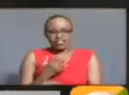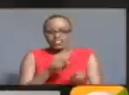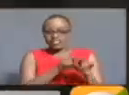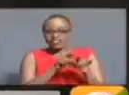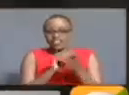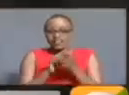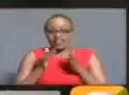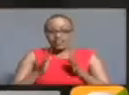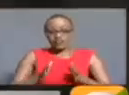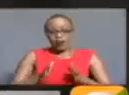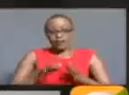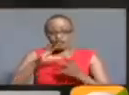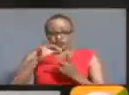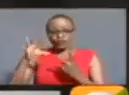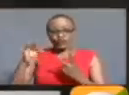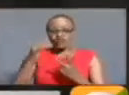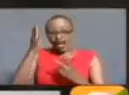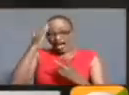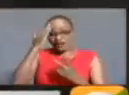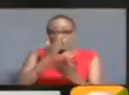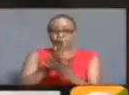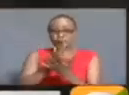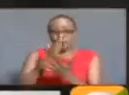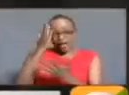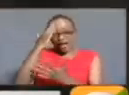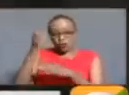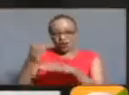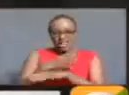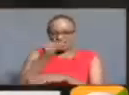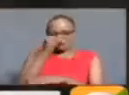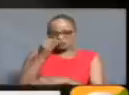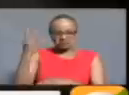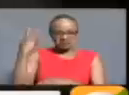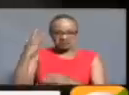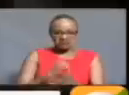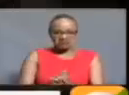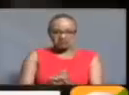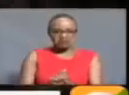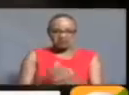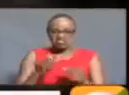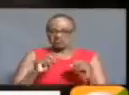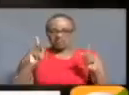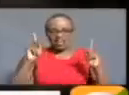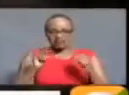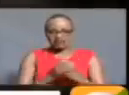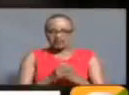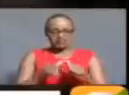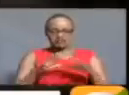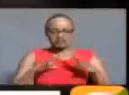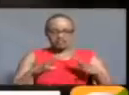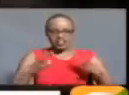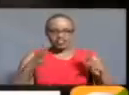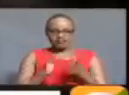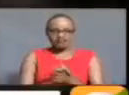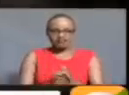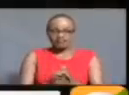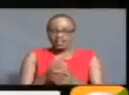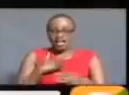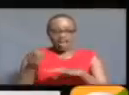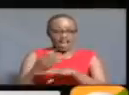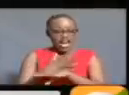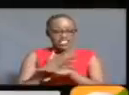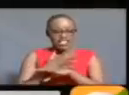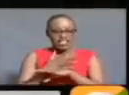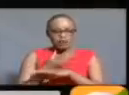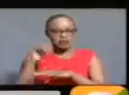It's a personal choice. I know it might cause cancer. I don't care. It's still fine. I get cancer.